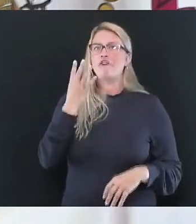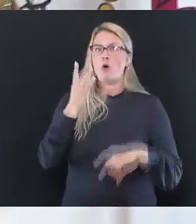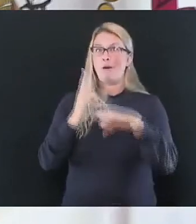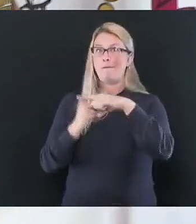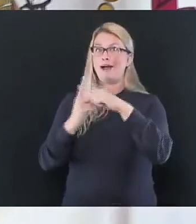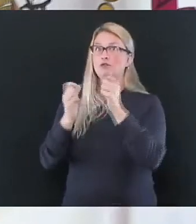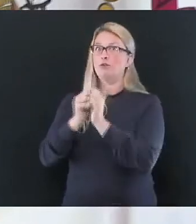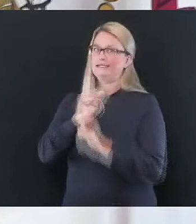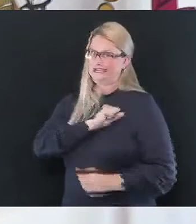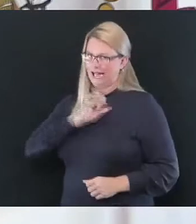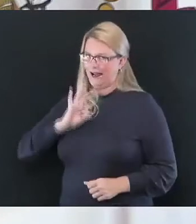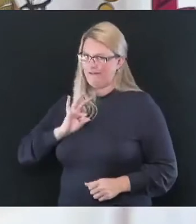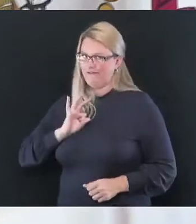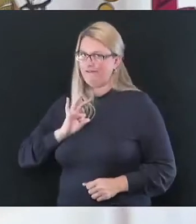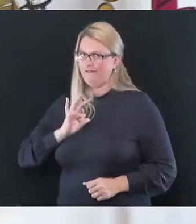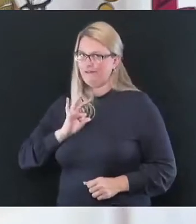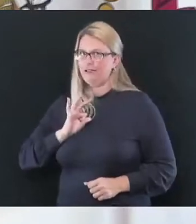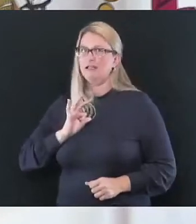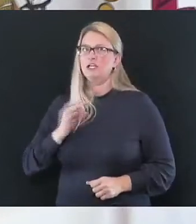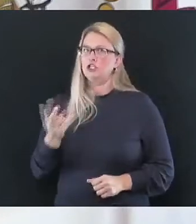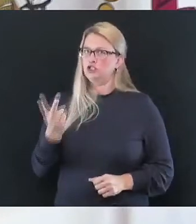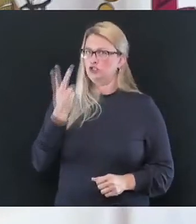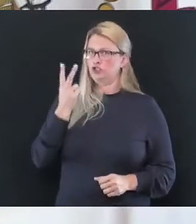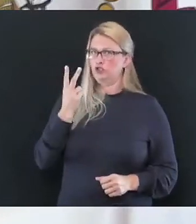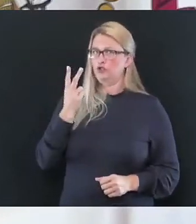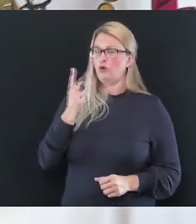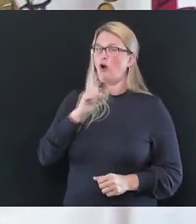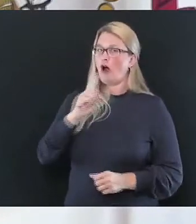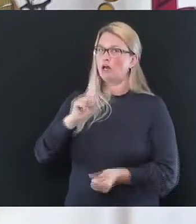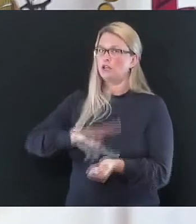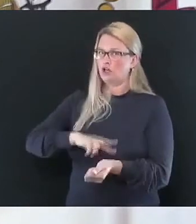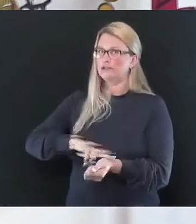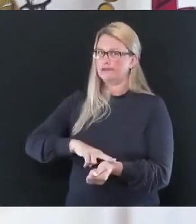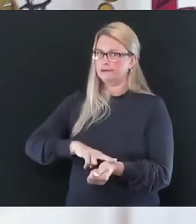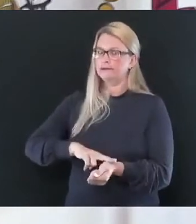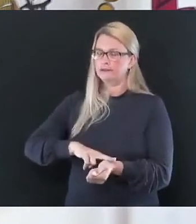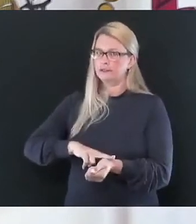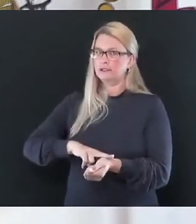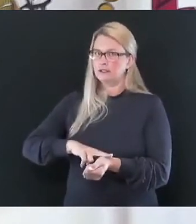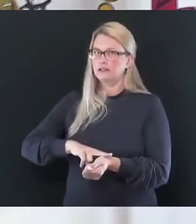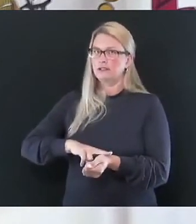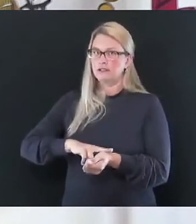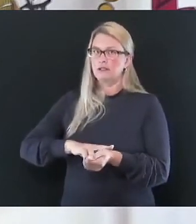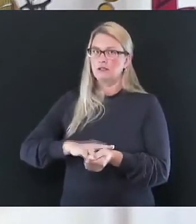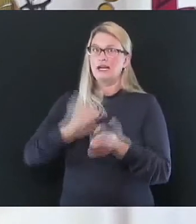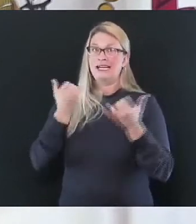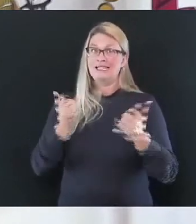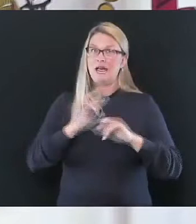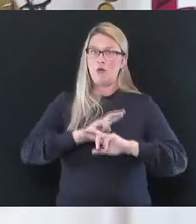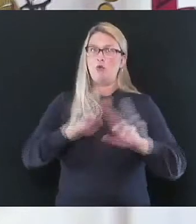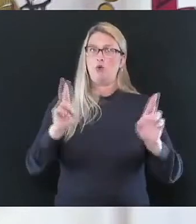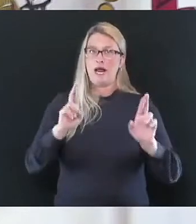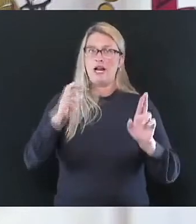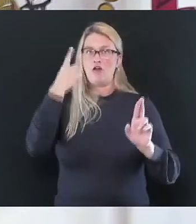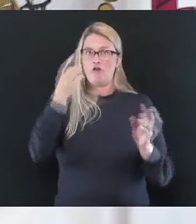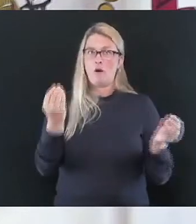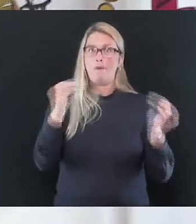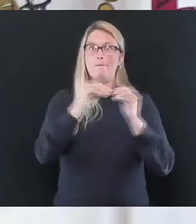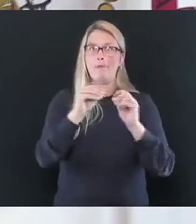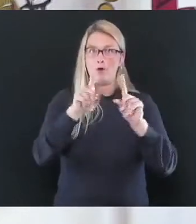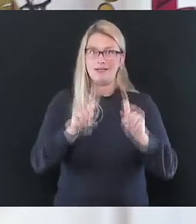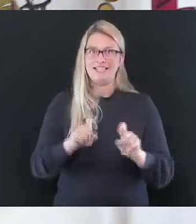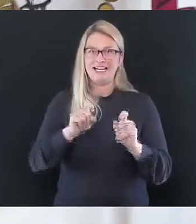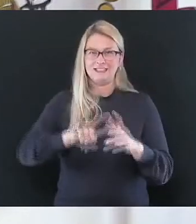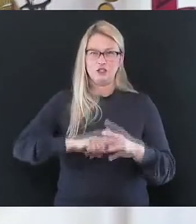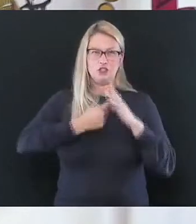the staff members. 2 of the staff members are nurses, and we're getting ready to do another round of testing, which